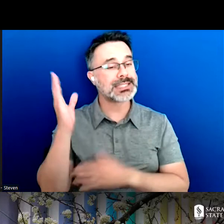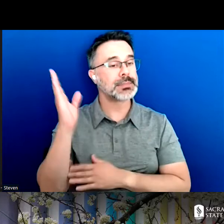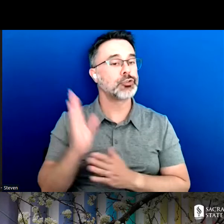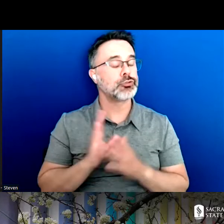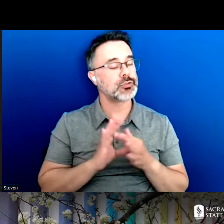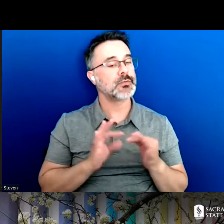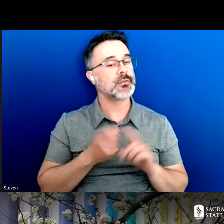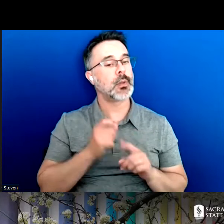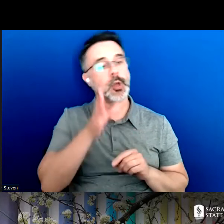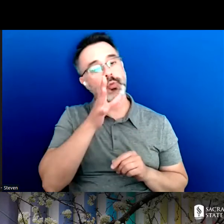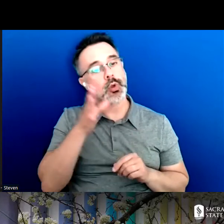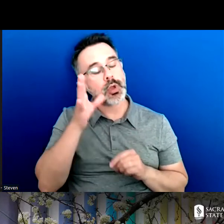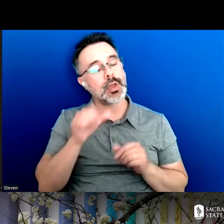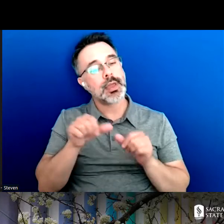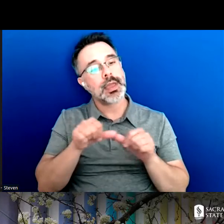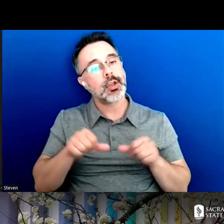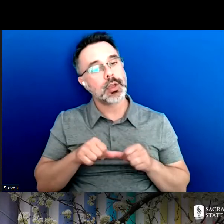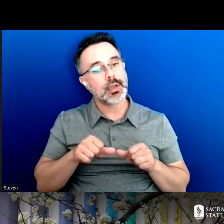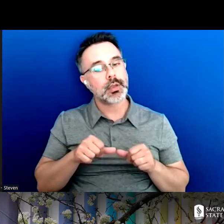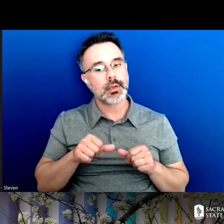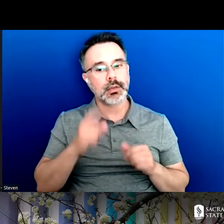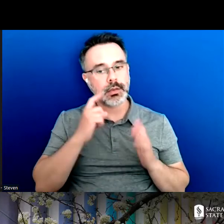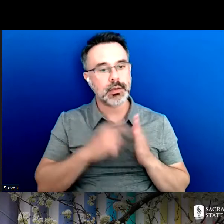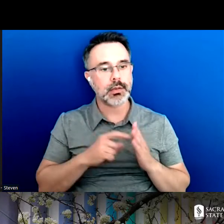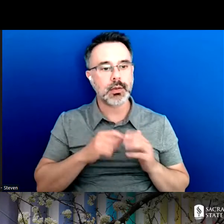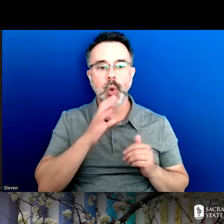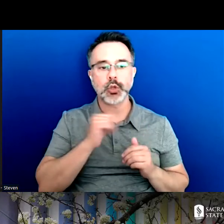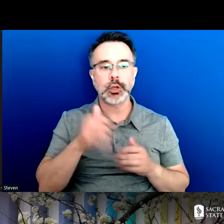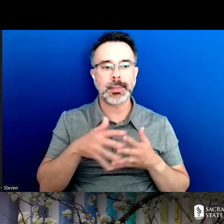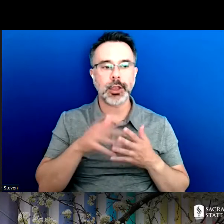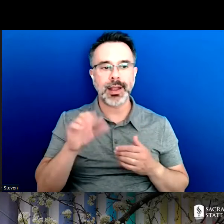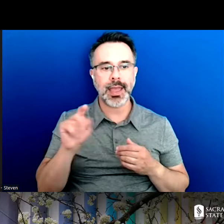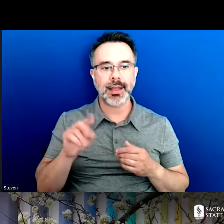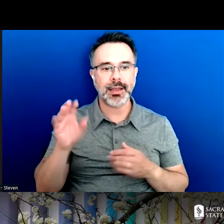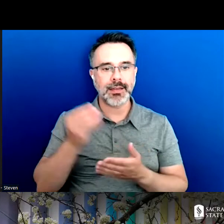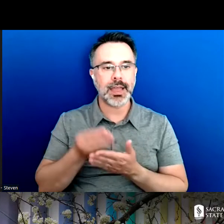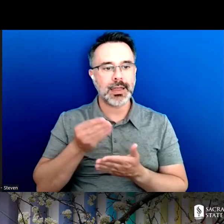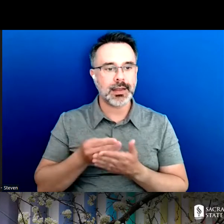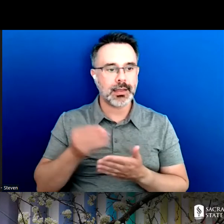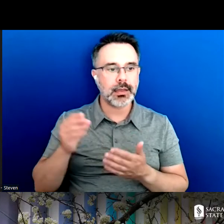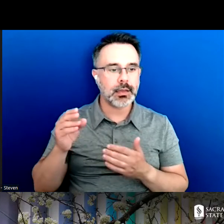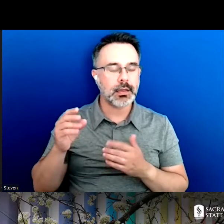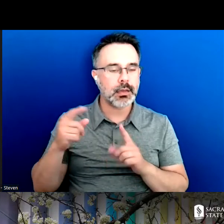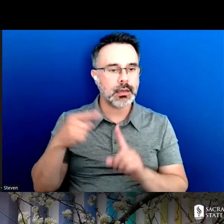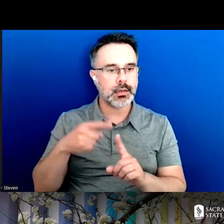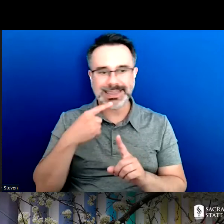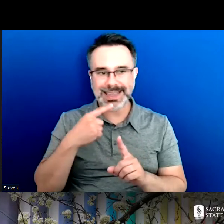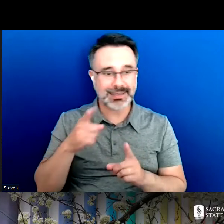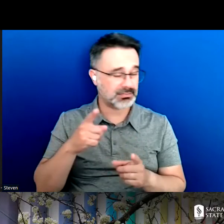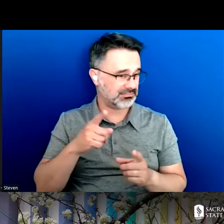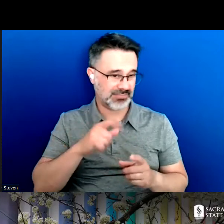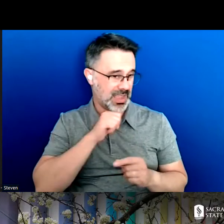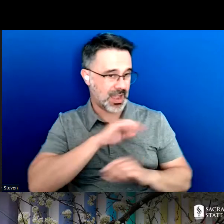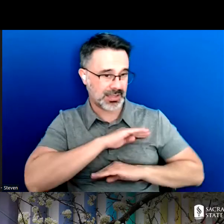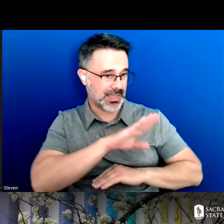areas noted they find the older American Acts funding formulas based on population are not serving their needs or taking into